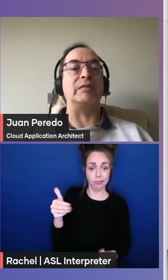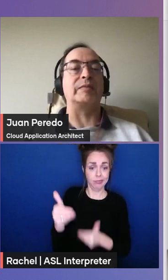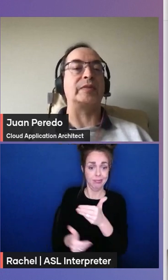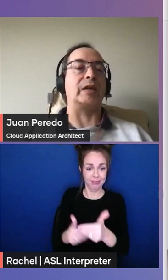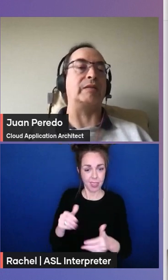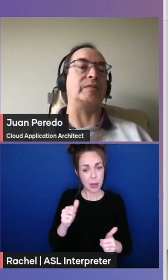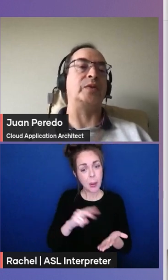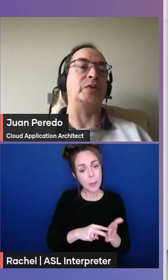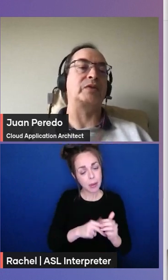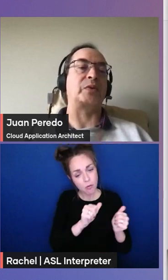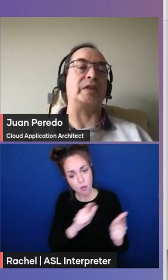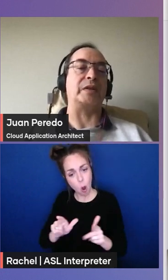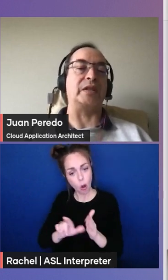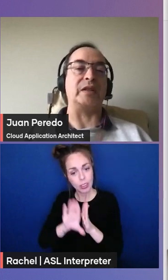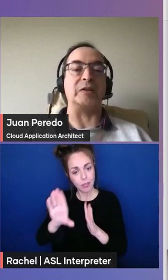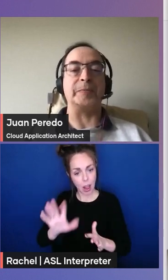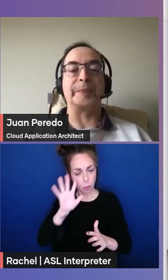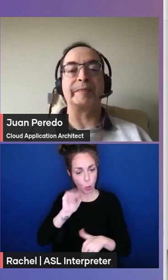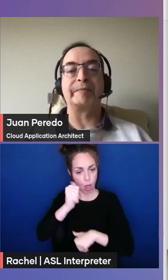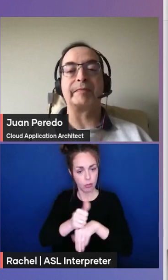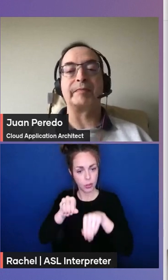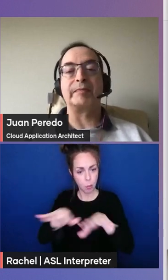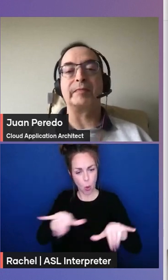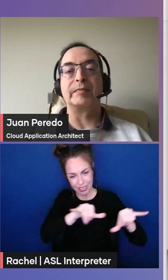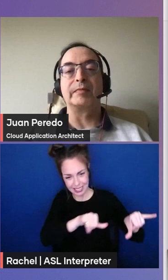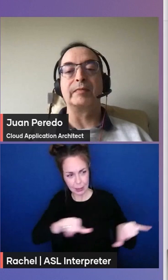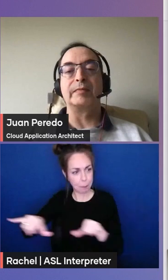be used throughout the organization.